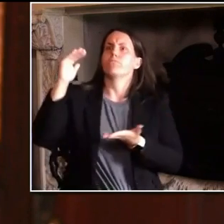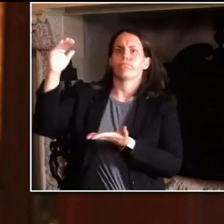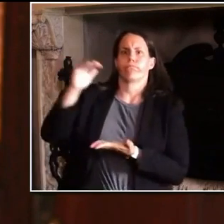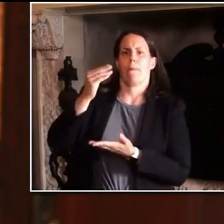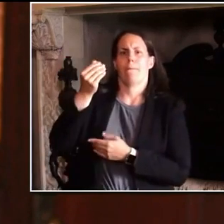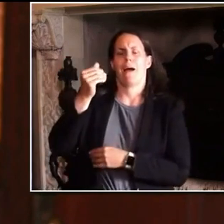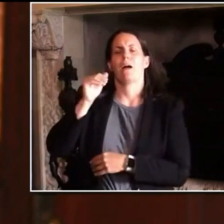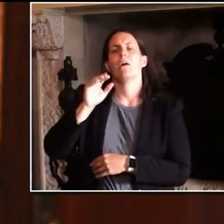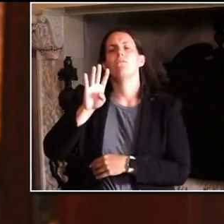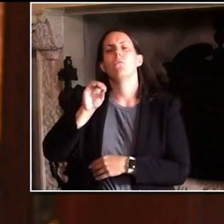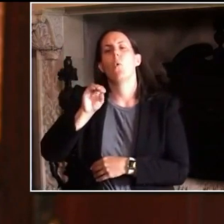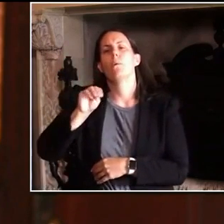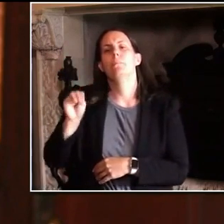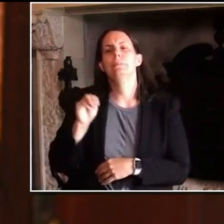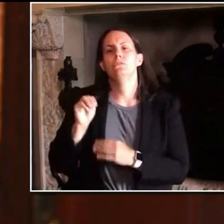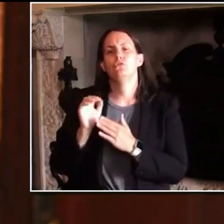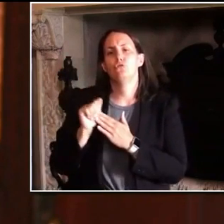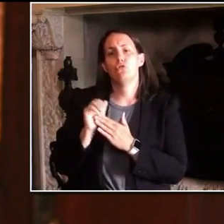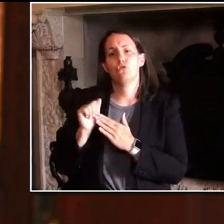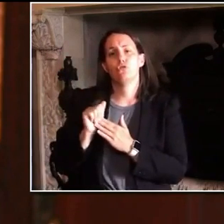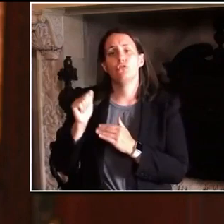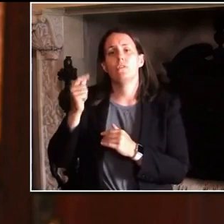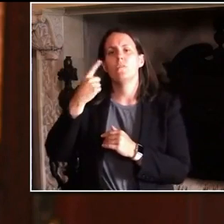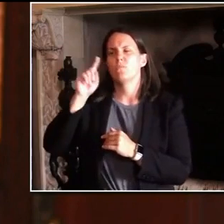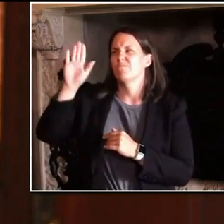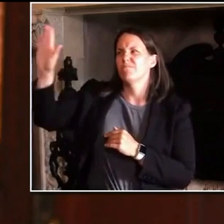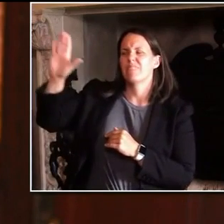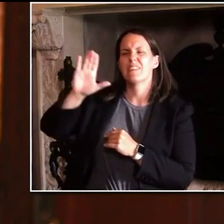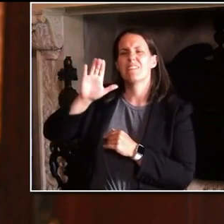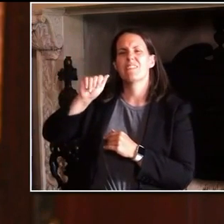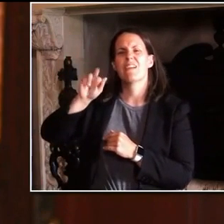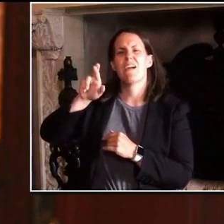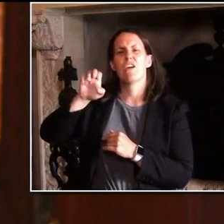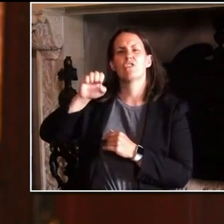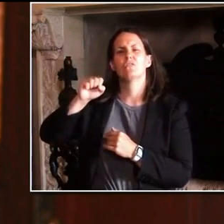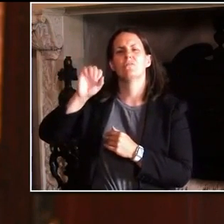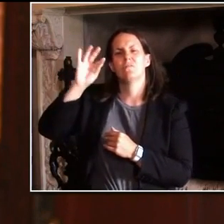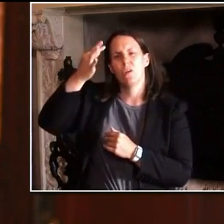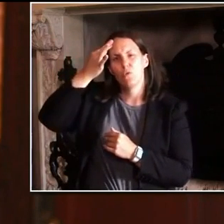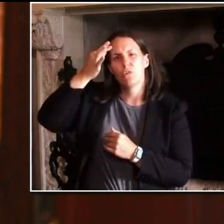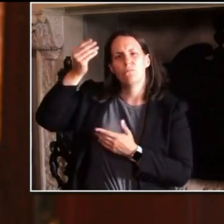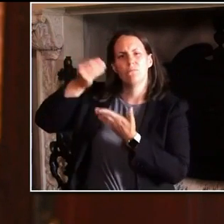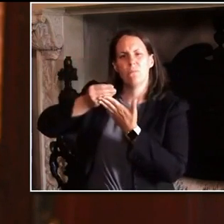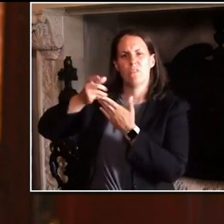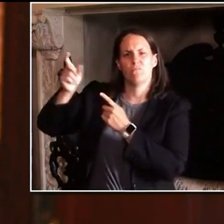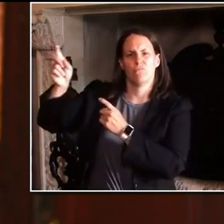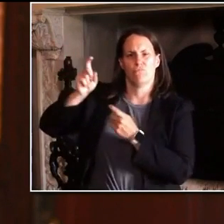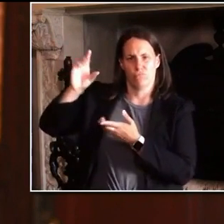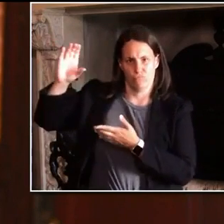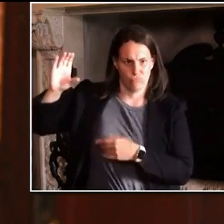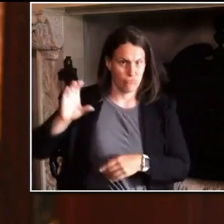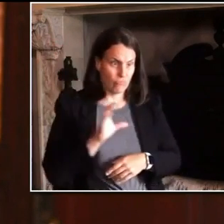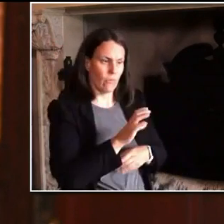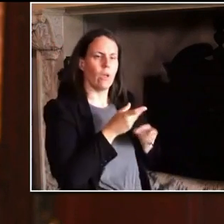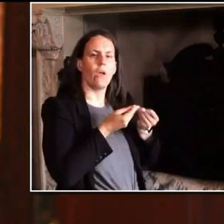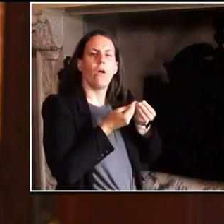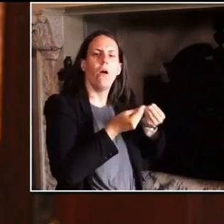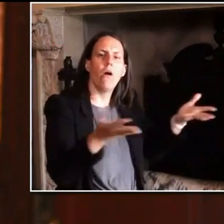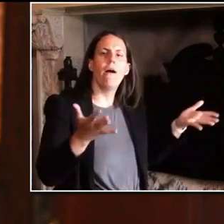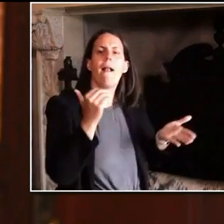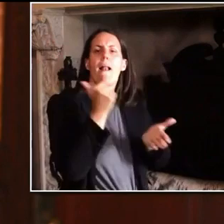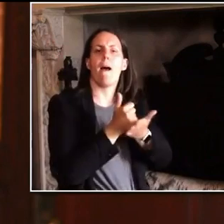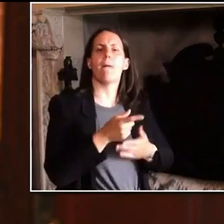Federal CARES Act funding. These funds will help hospitals make up for lost revenue and extra expenses due to